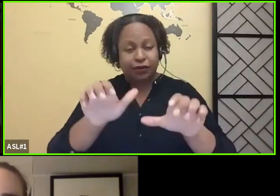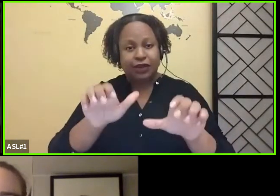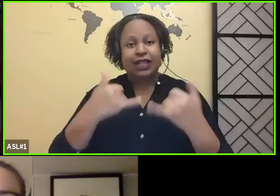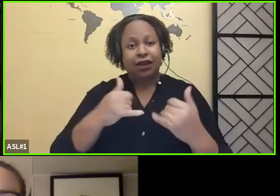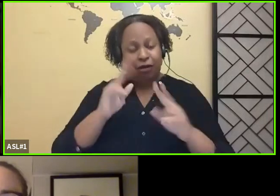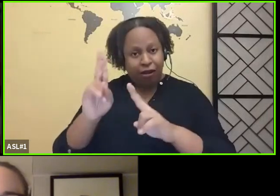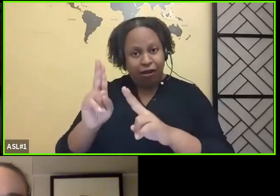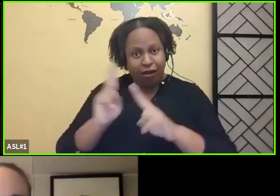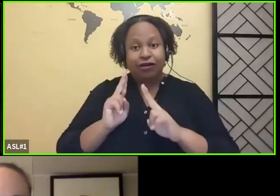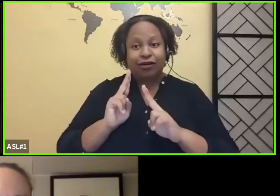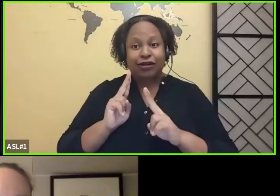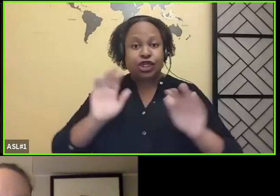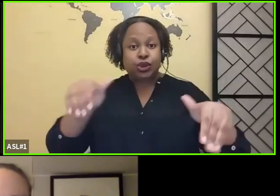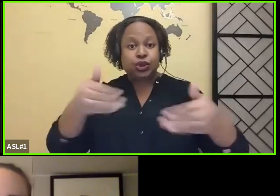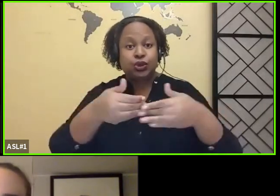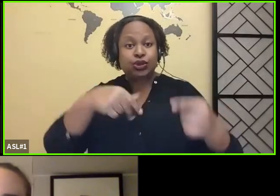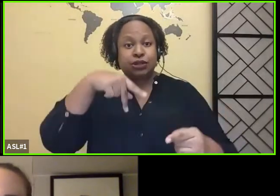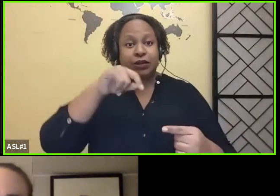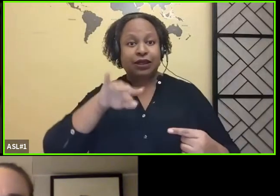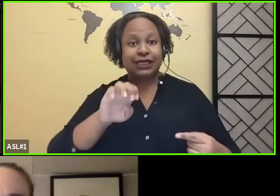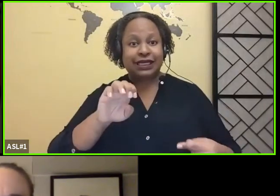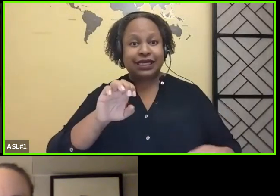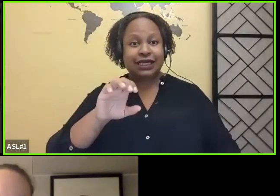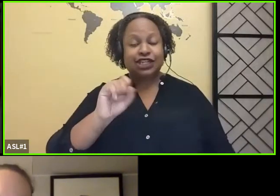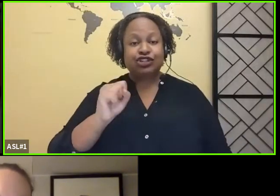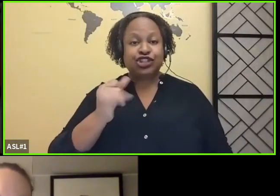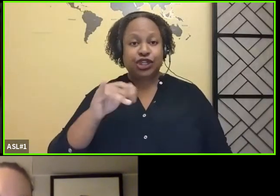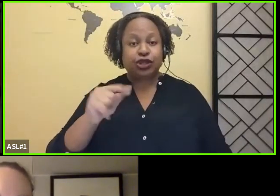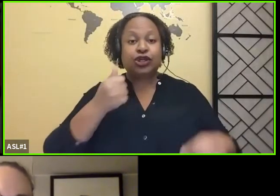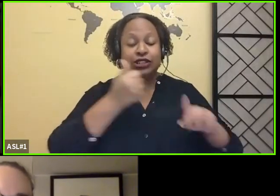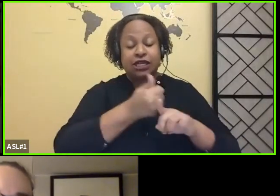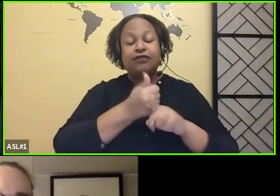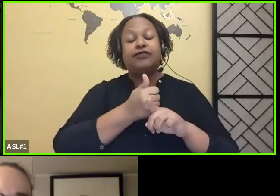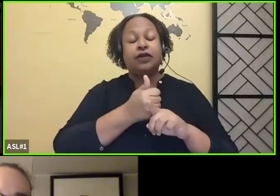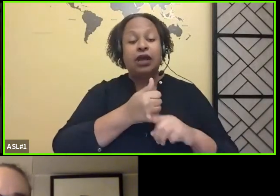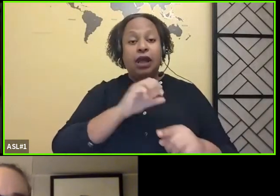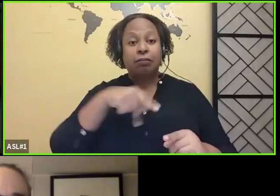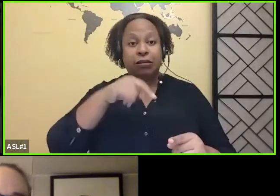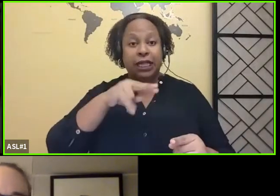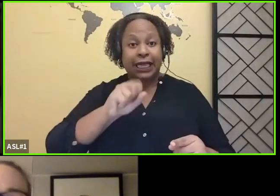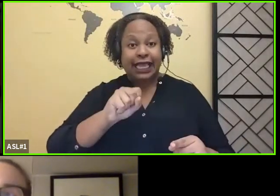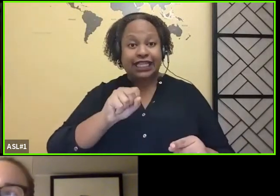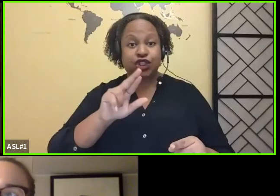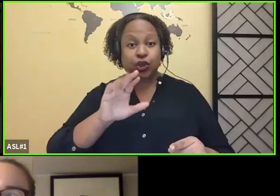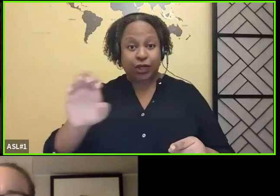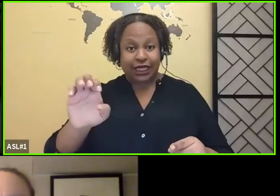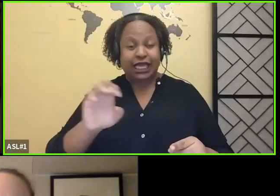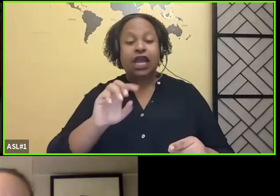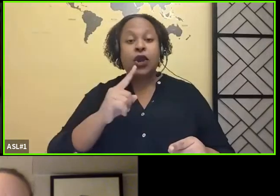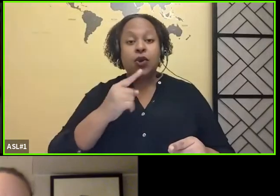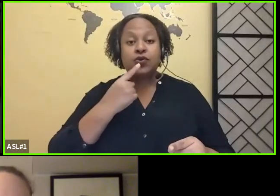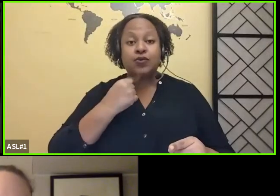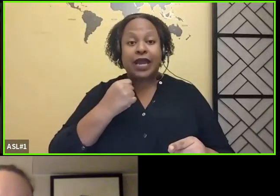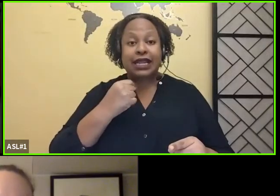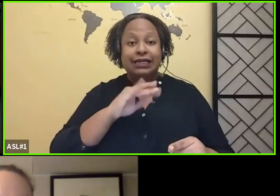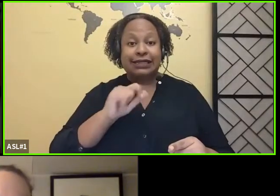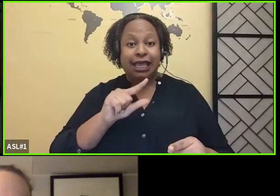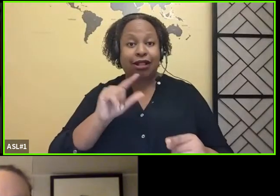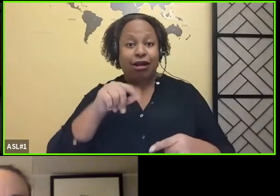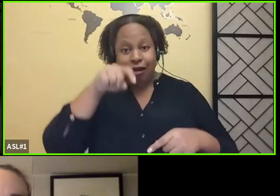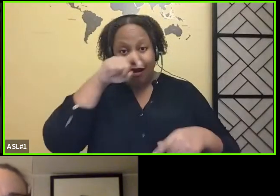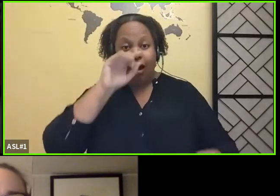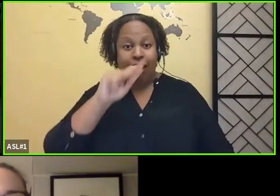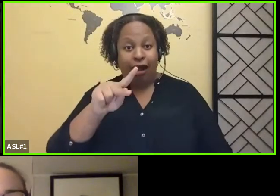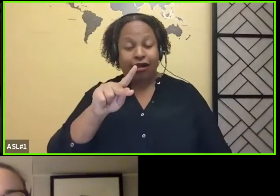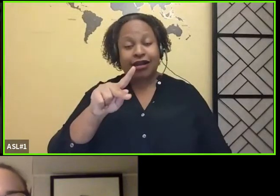to you tonight. She's Plains Cree Red Tail Hawk Clan from Saddle Lake Reserve in